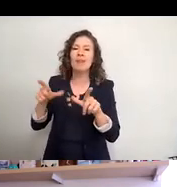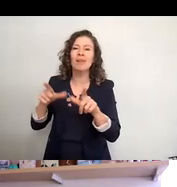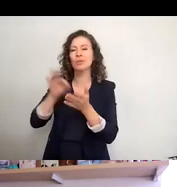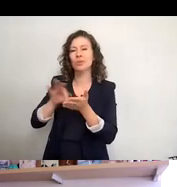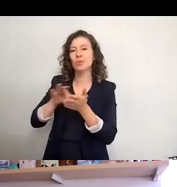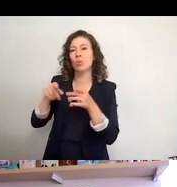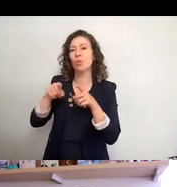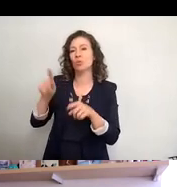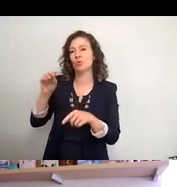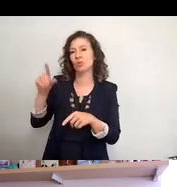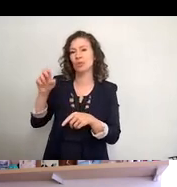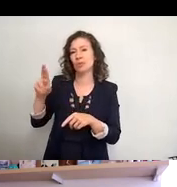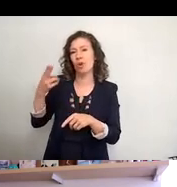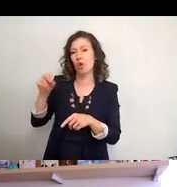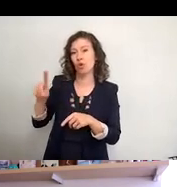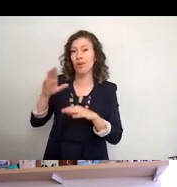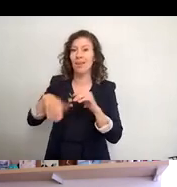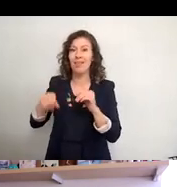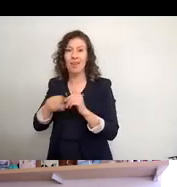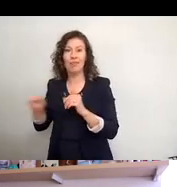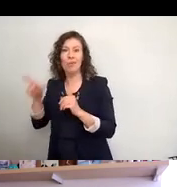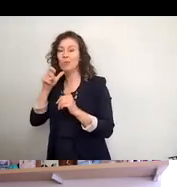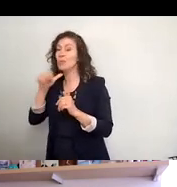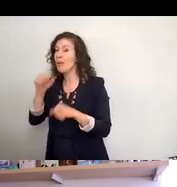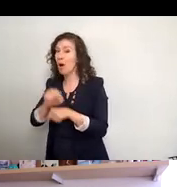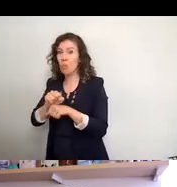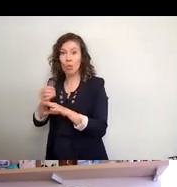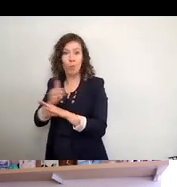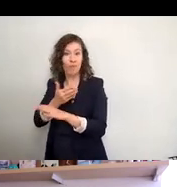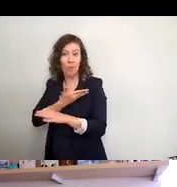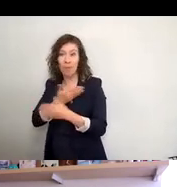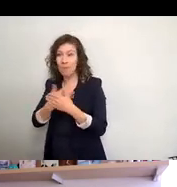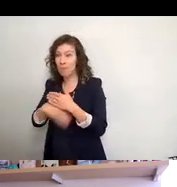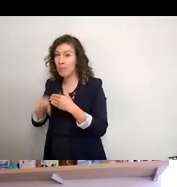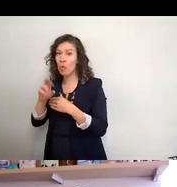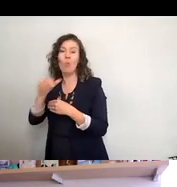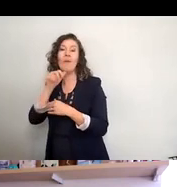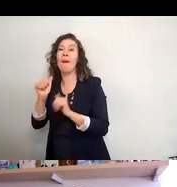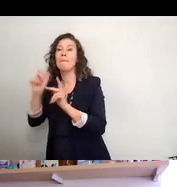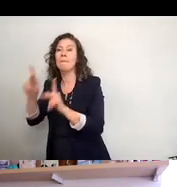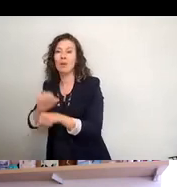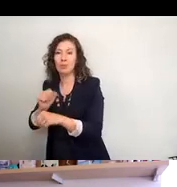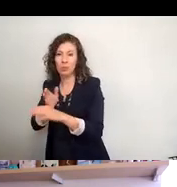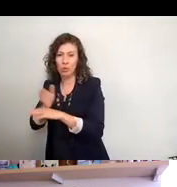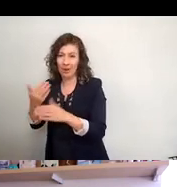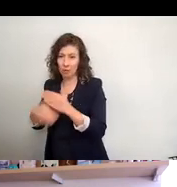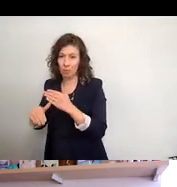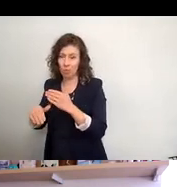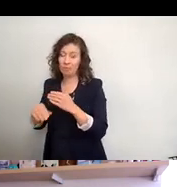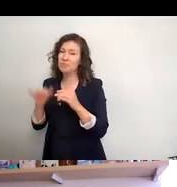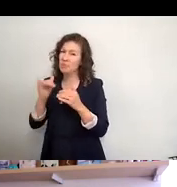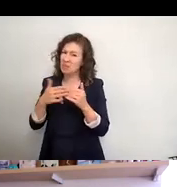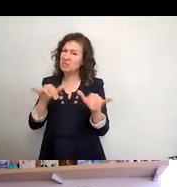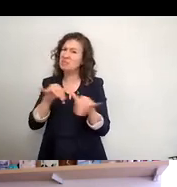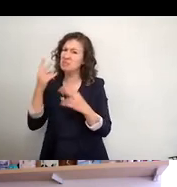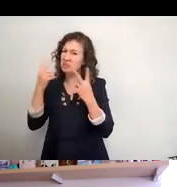not return to work or had not been working before the baby was born. And this was actually very similar to what had been reported in the literature,